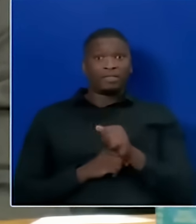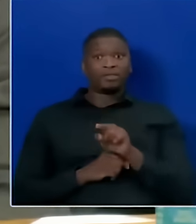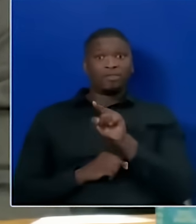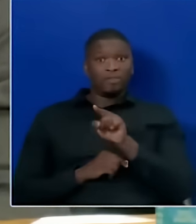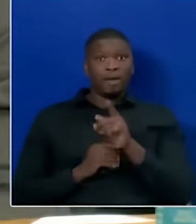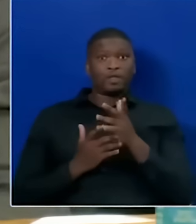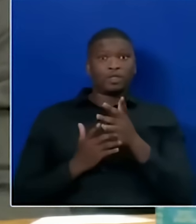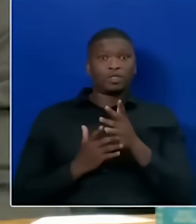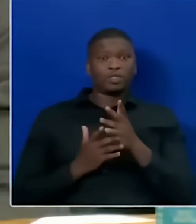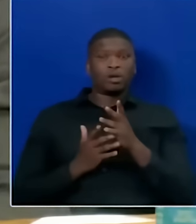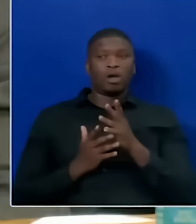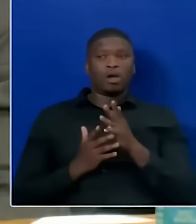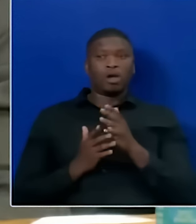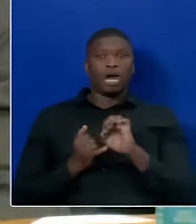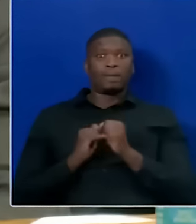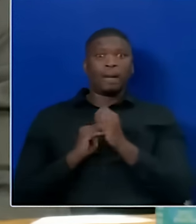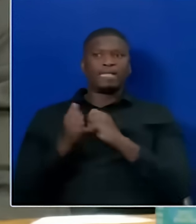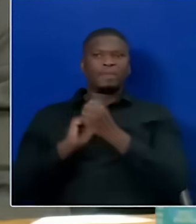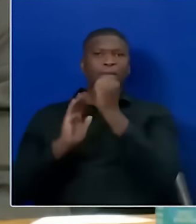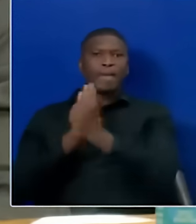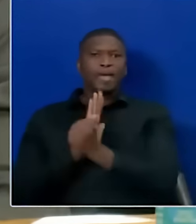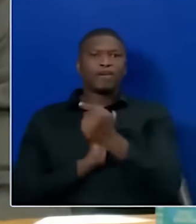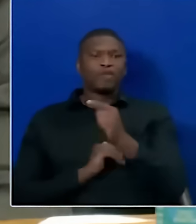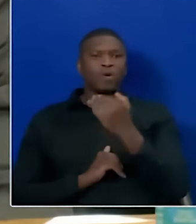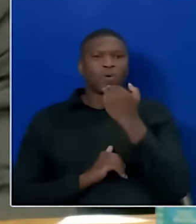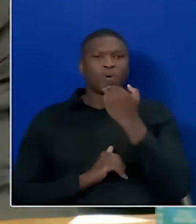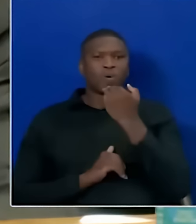of Ms. Thobejane. Yes.